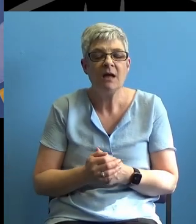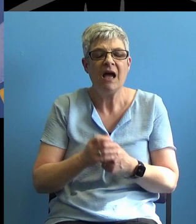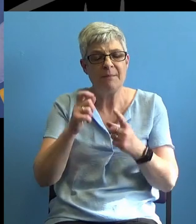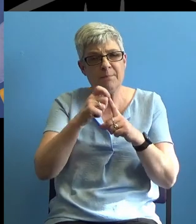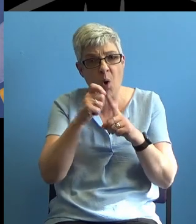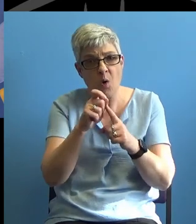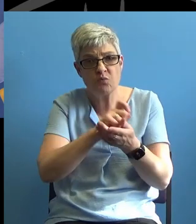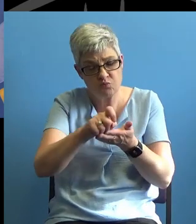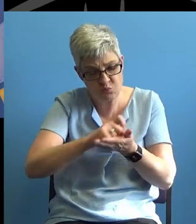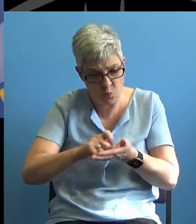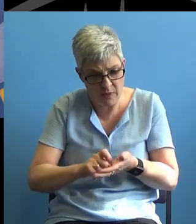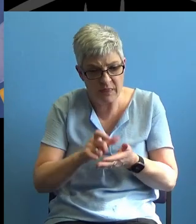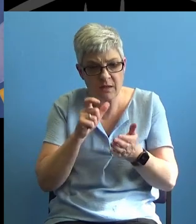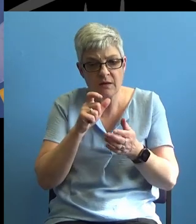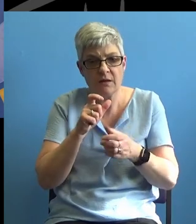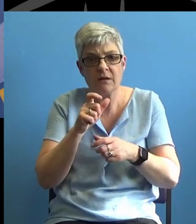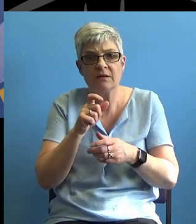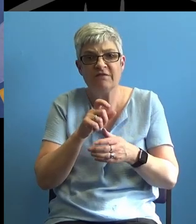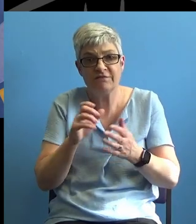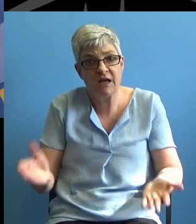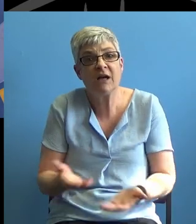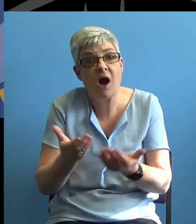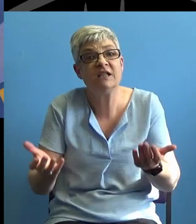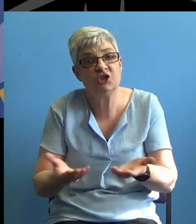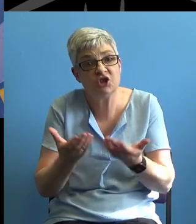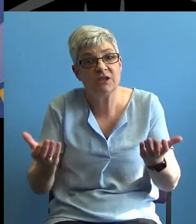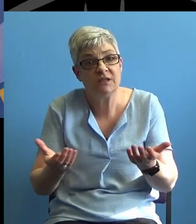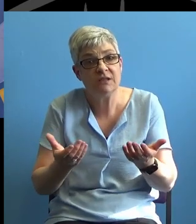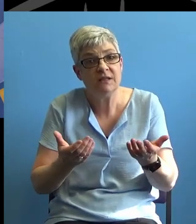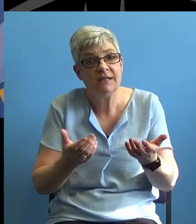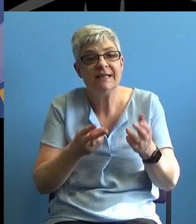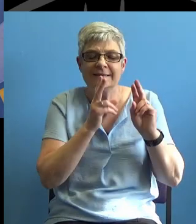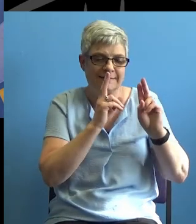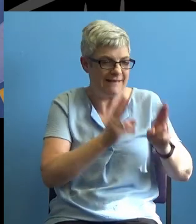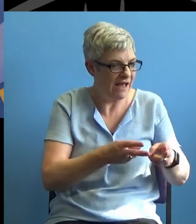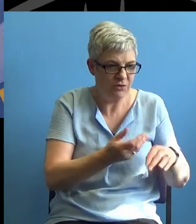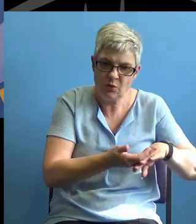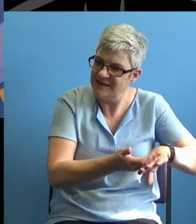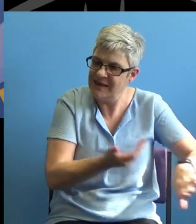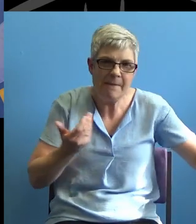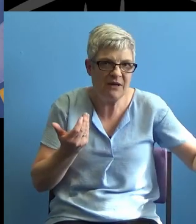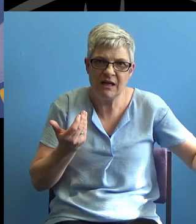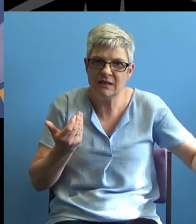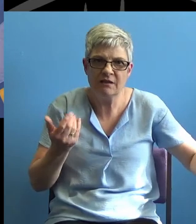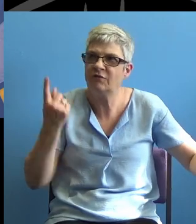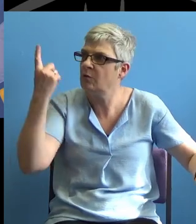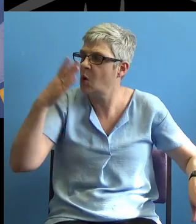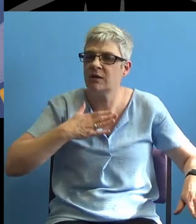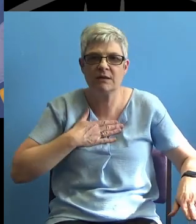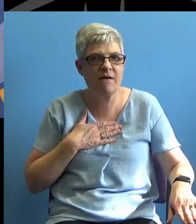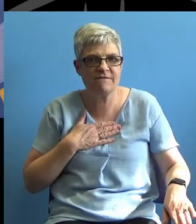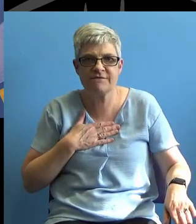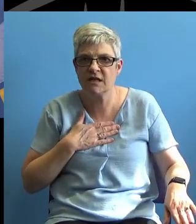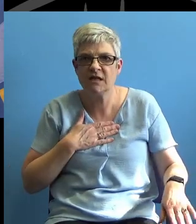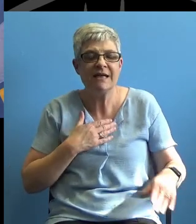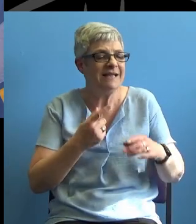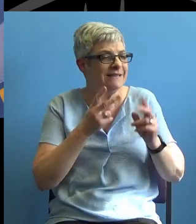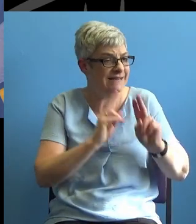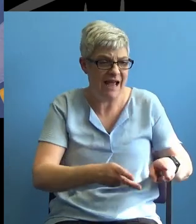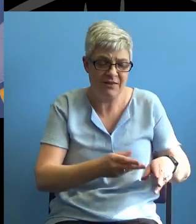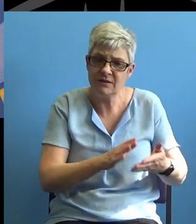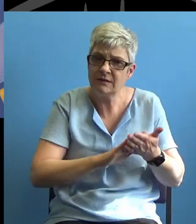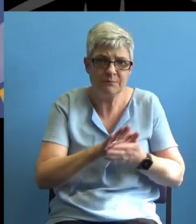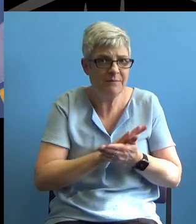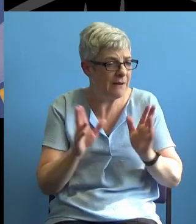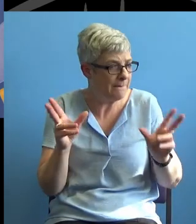their encouragement, verse 18. Not even death was going to be able to separate us from the love of God. Death did not